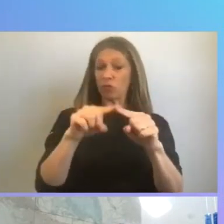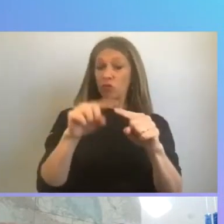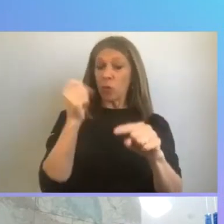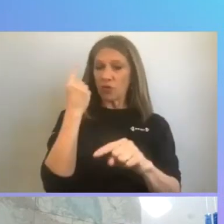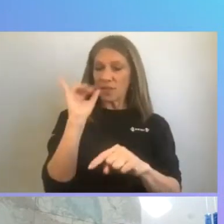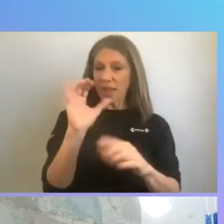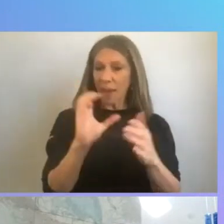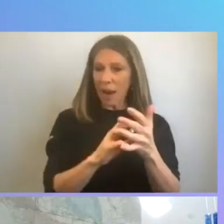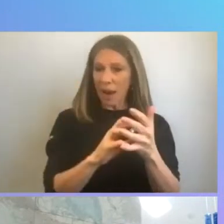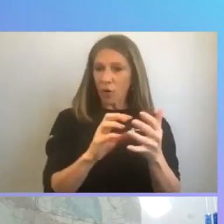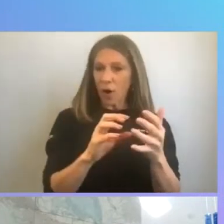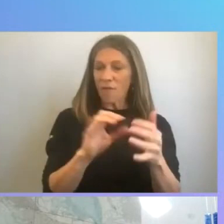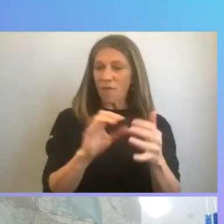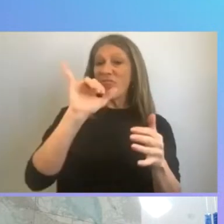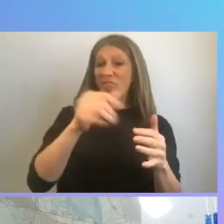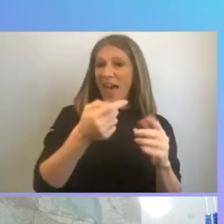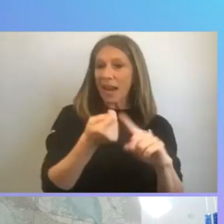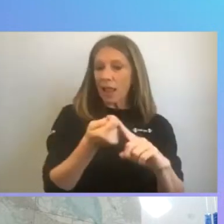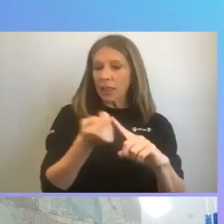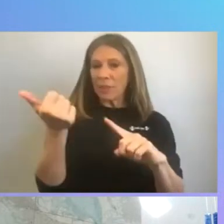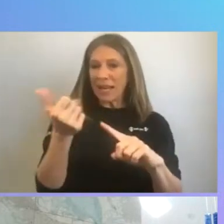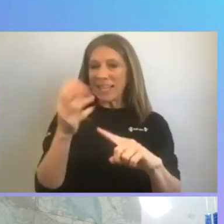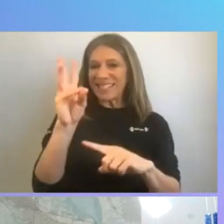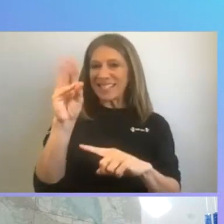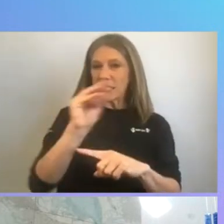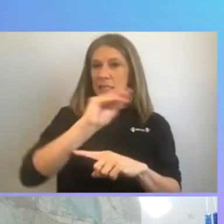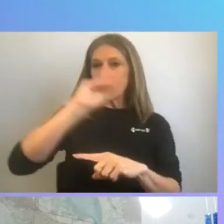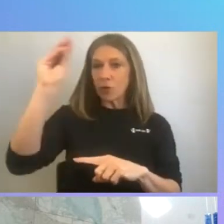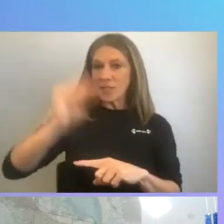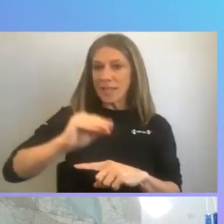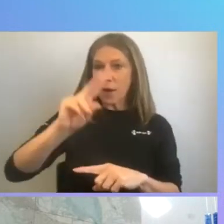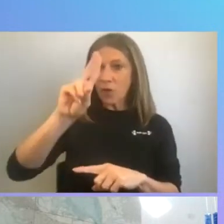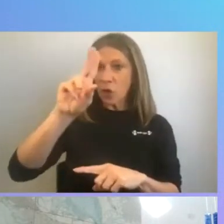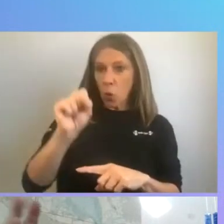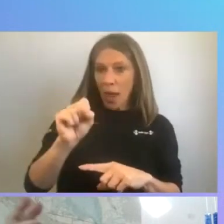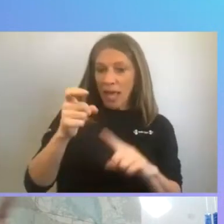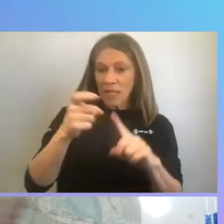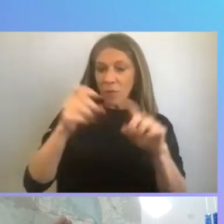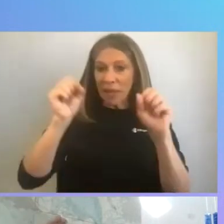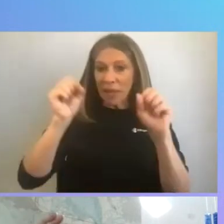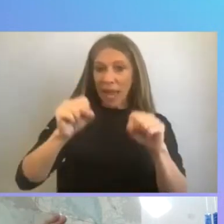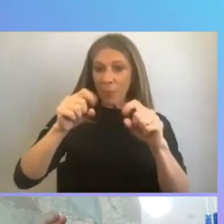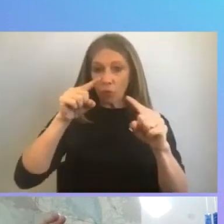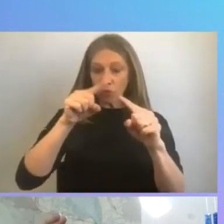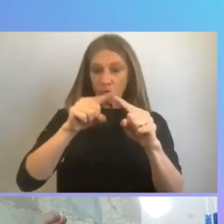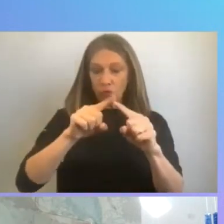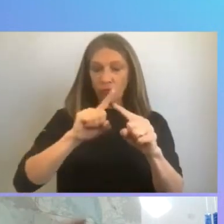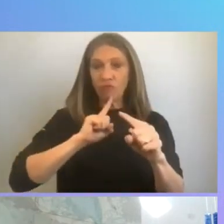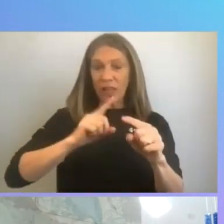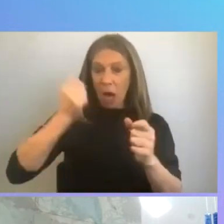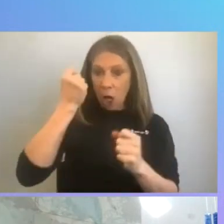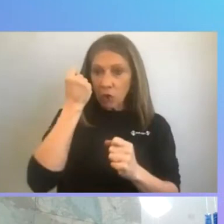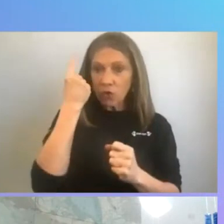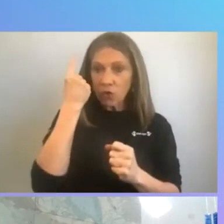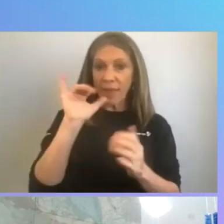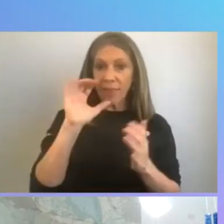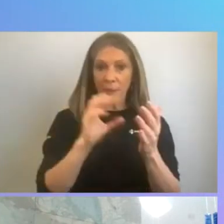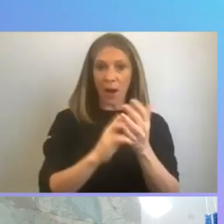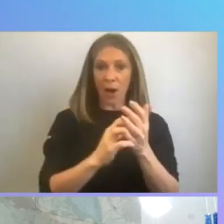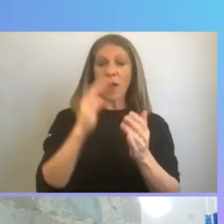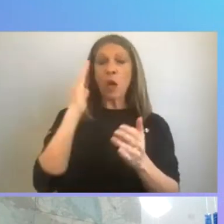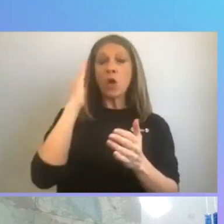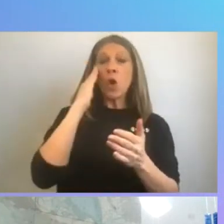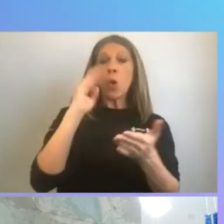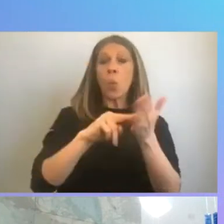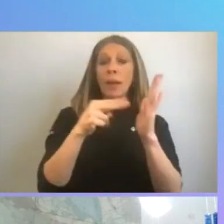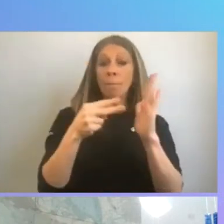Okay? That eliminates 60% of the United States from being able to consume that paragraph and know what it